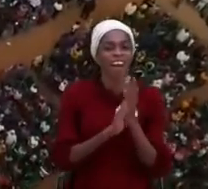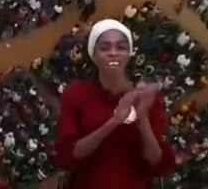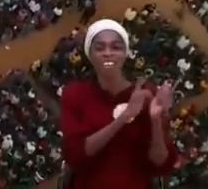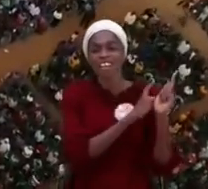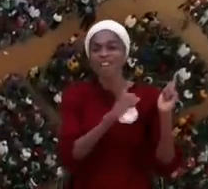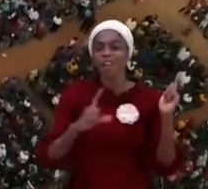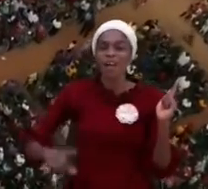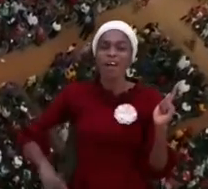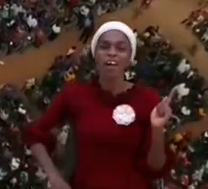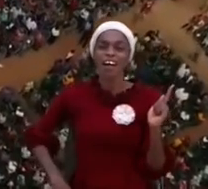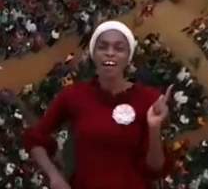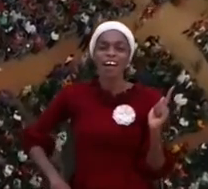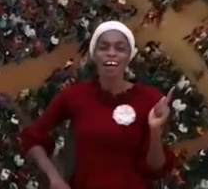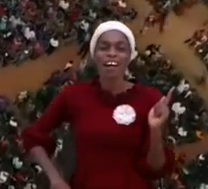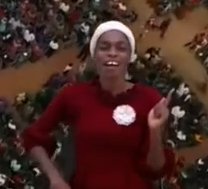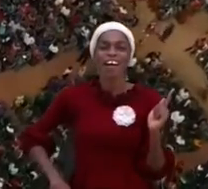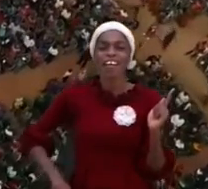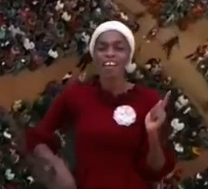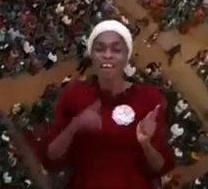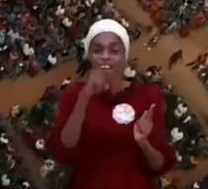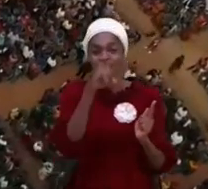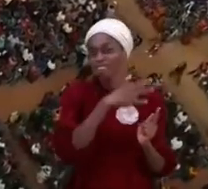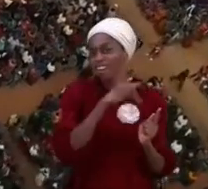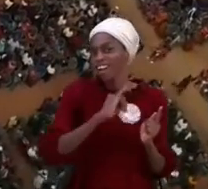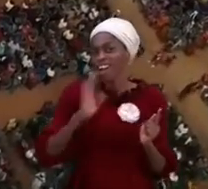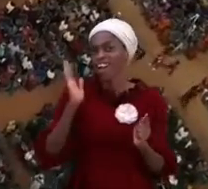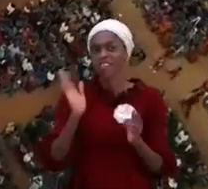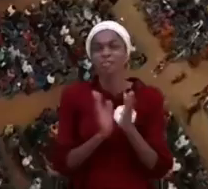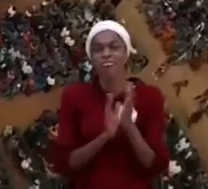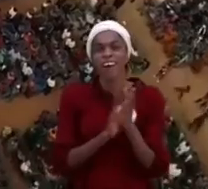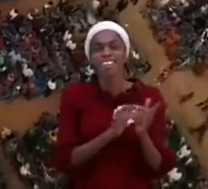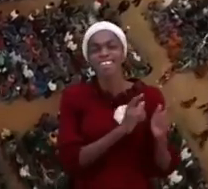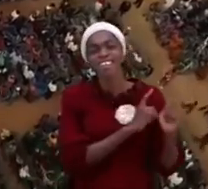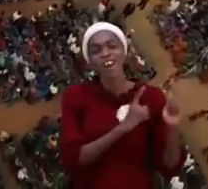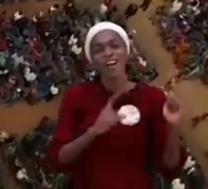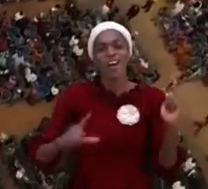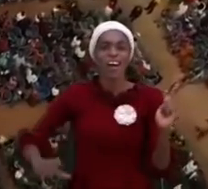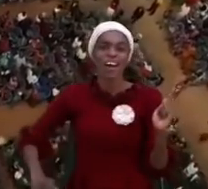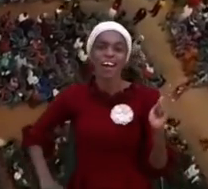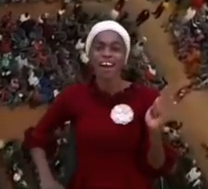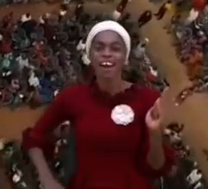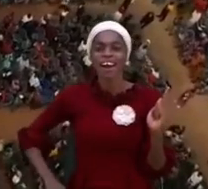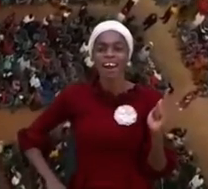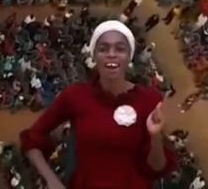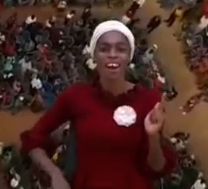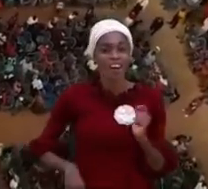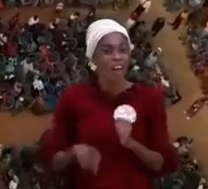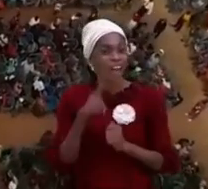and I will praise the Lord. Let us praise the Lord. You and I will praise the Lord.